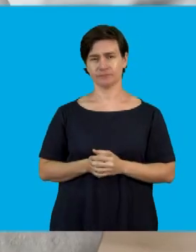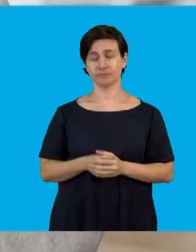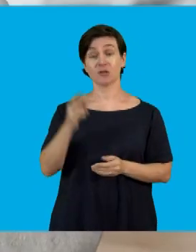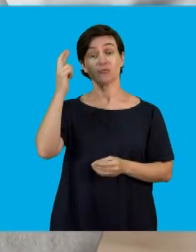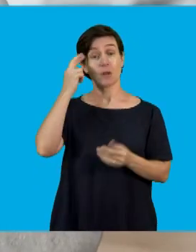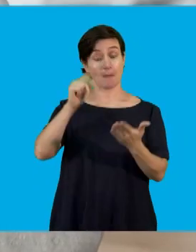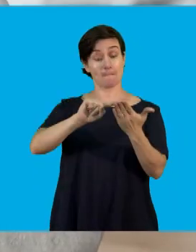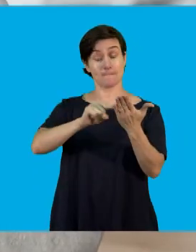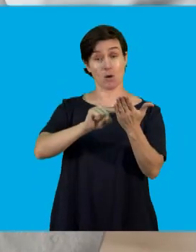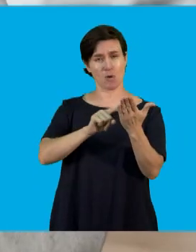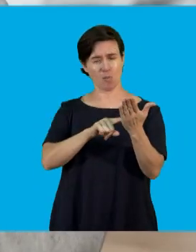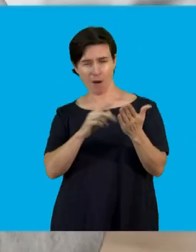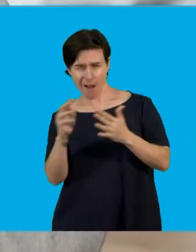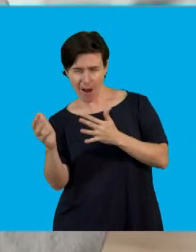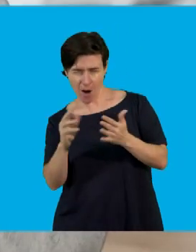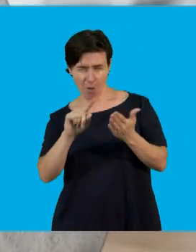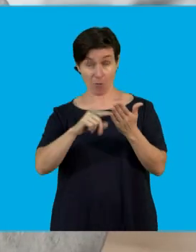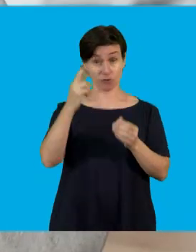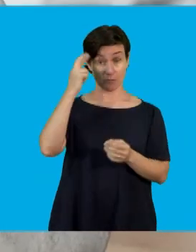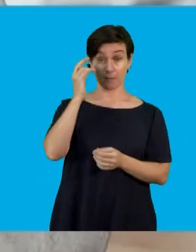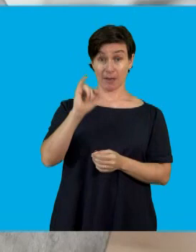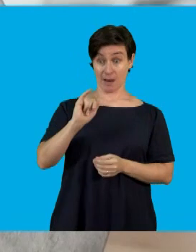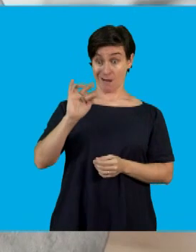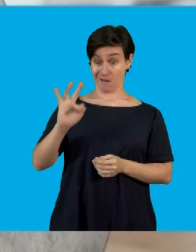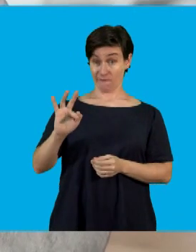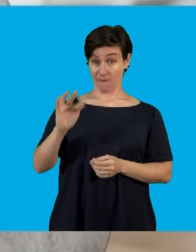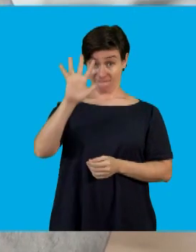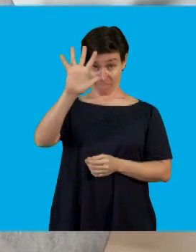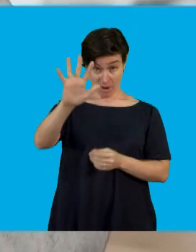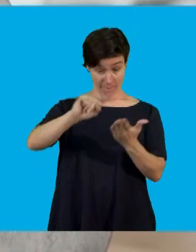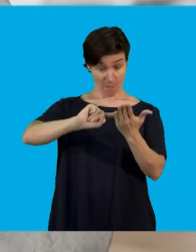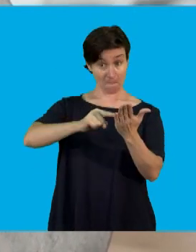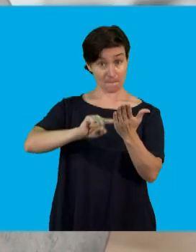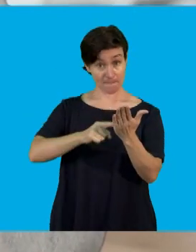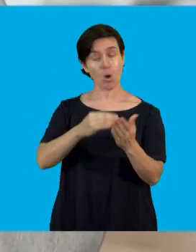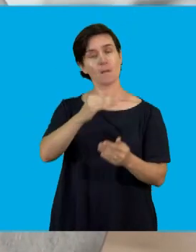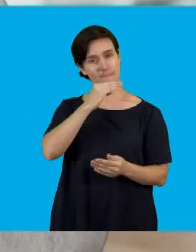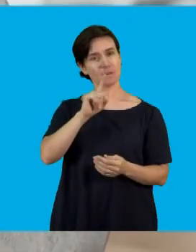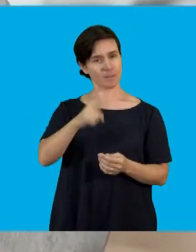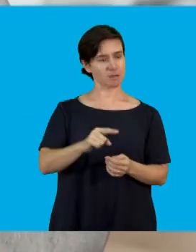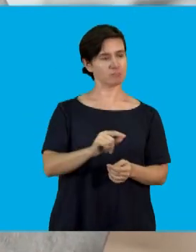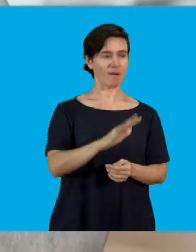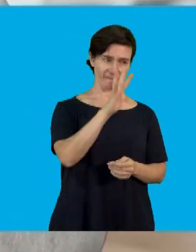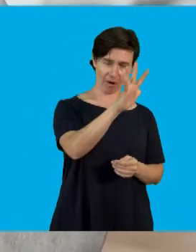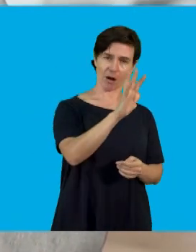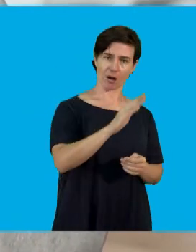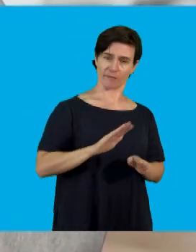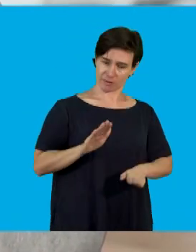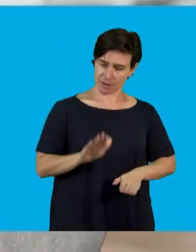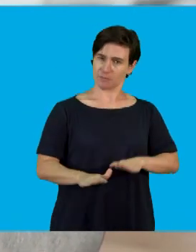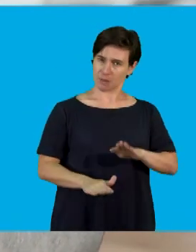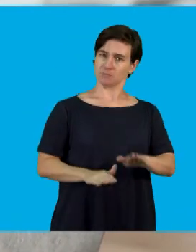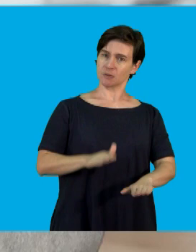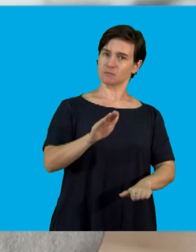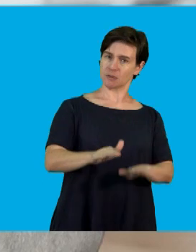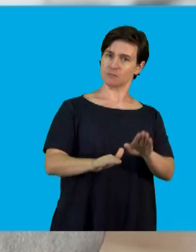mark allocation will be given to you. So if they say 5, you do as, if it's 5 marks, maybe you answer according to the mark allocation.